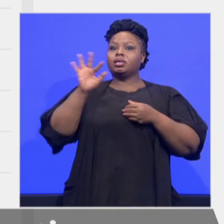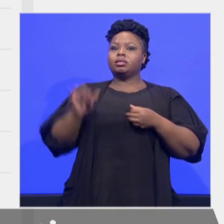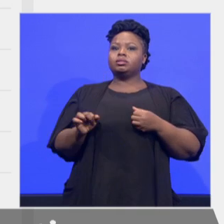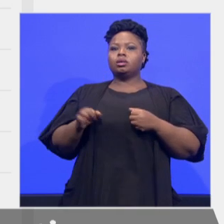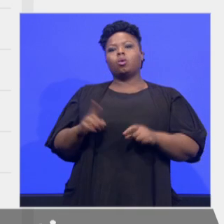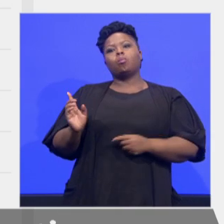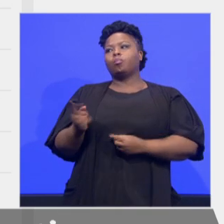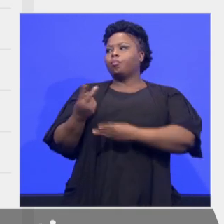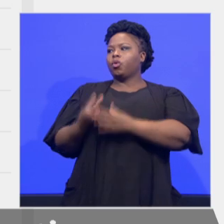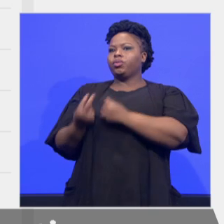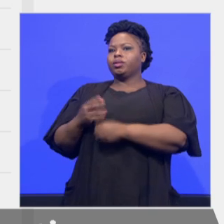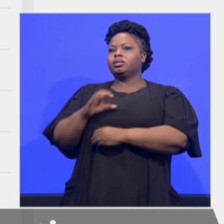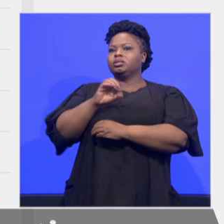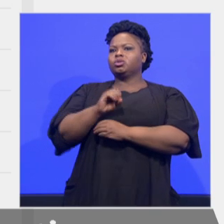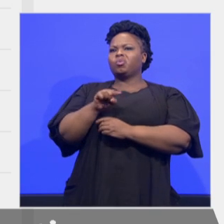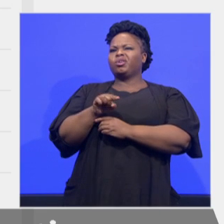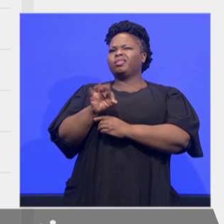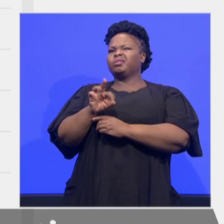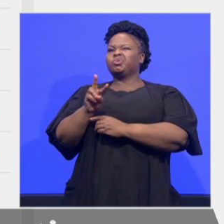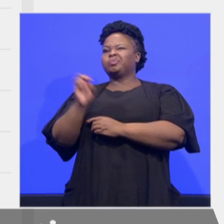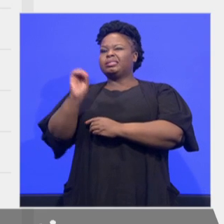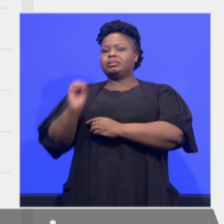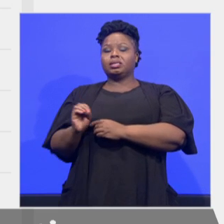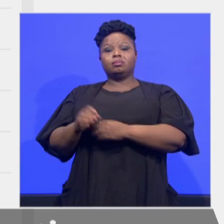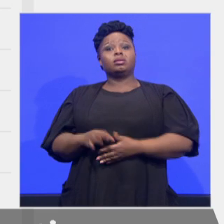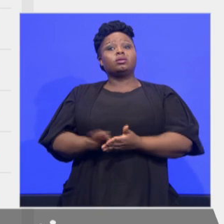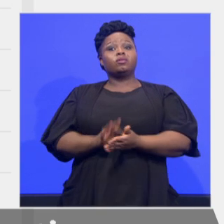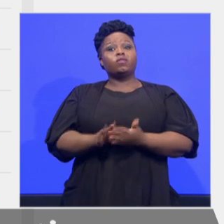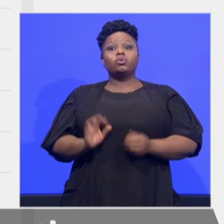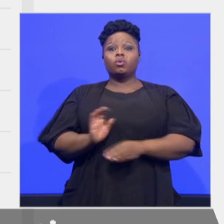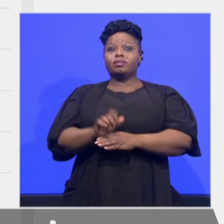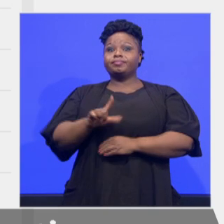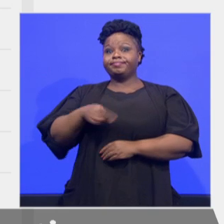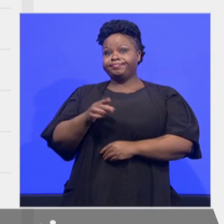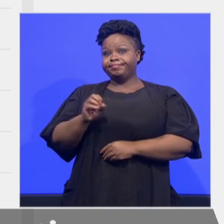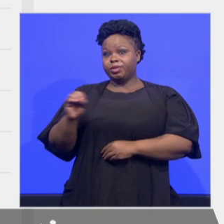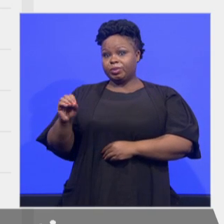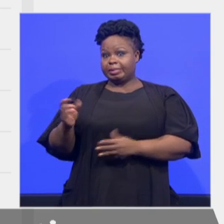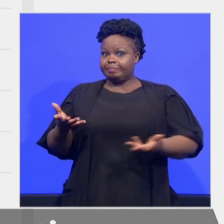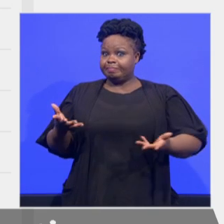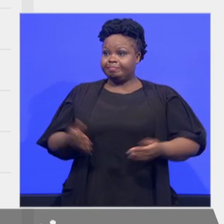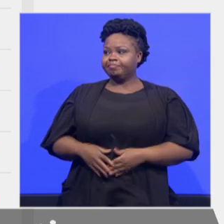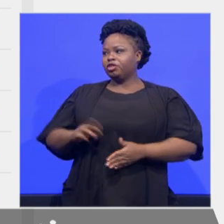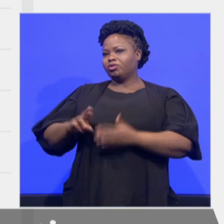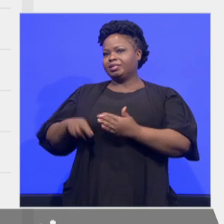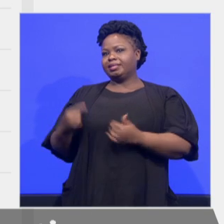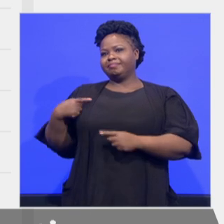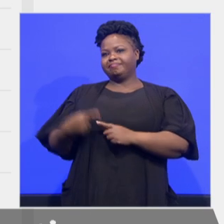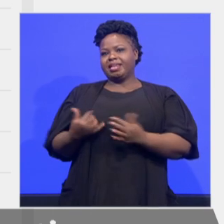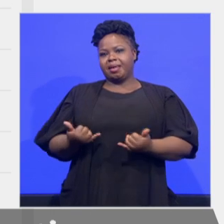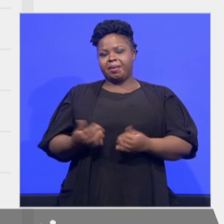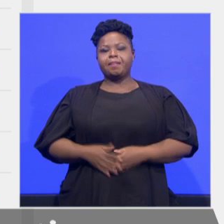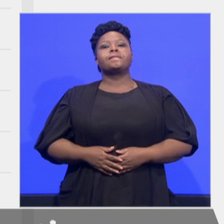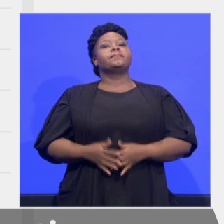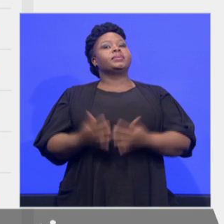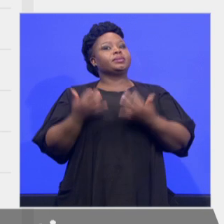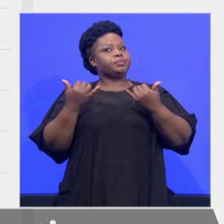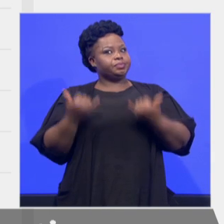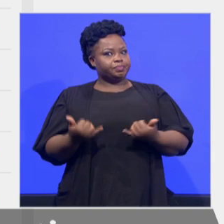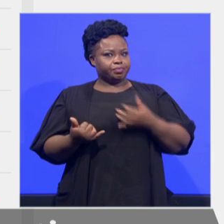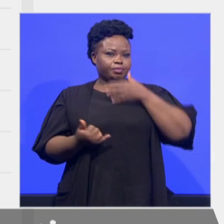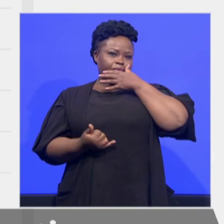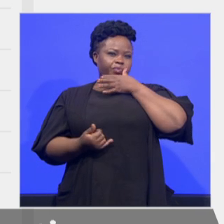on 0.32% with just over 7,000 votes. Those are the actual results at the moment. But let's take a look at